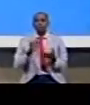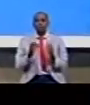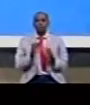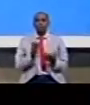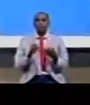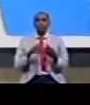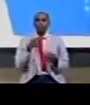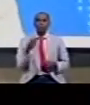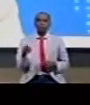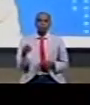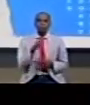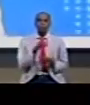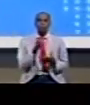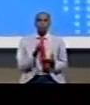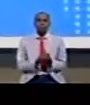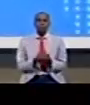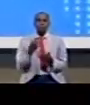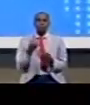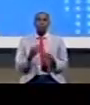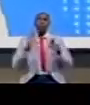Jesus.